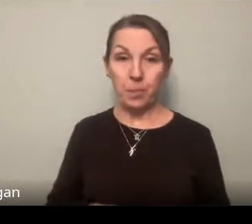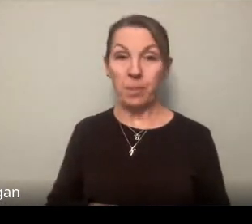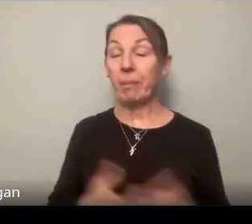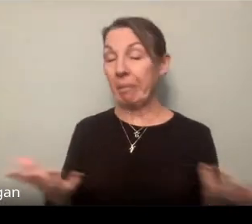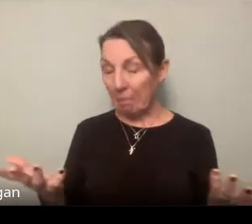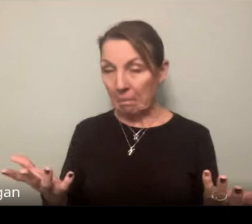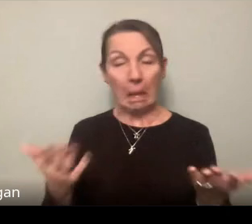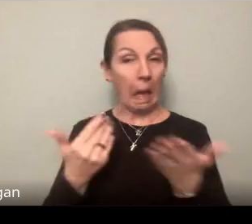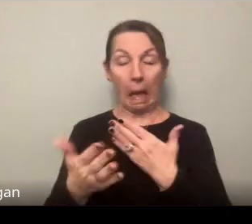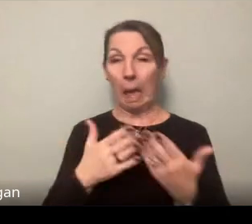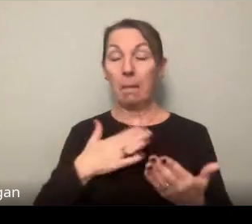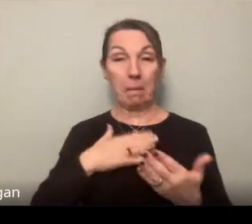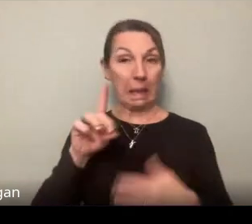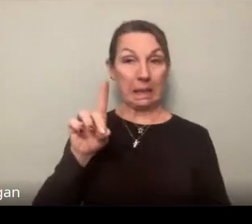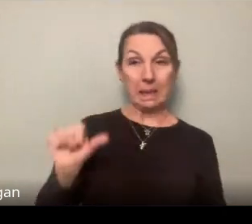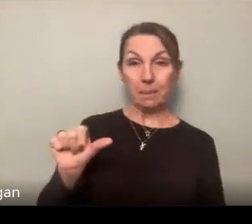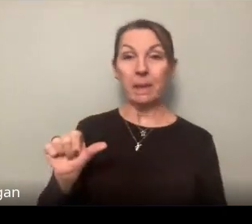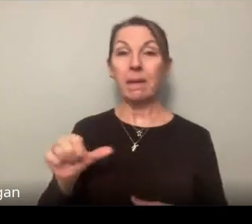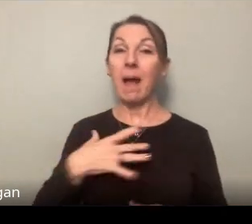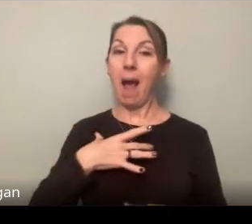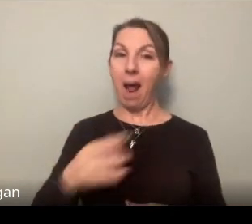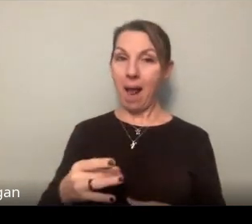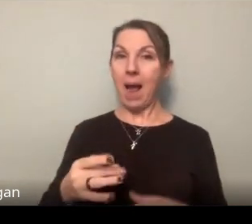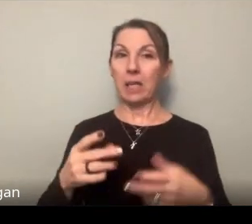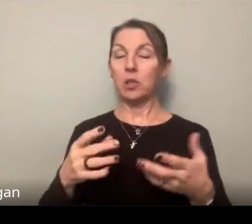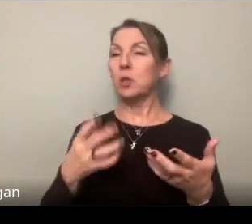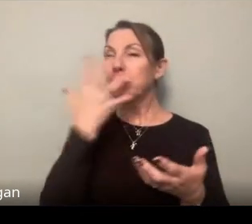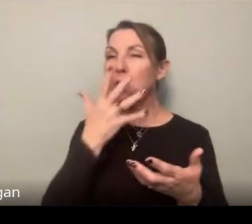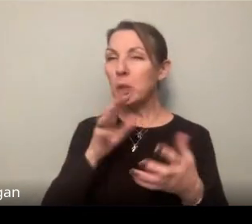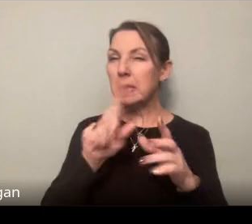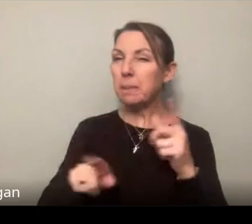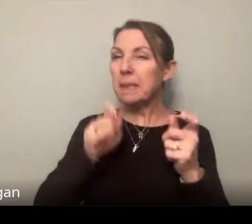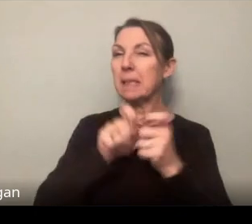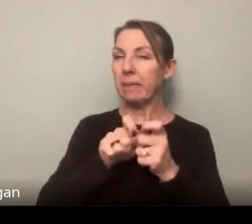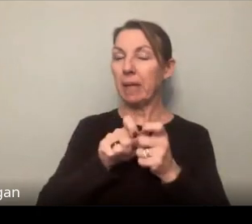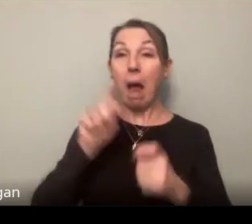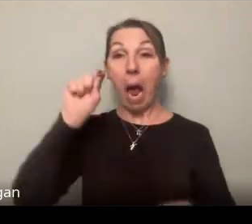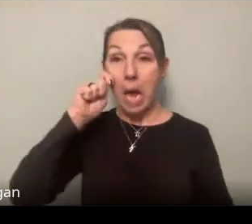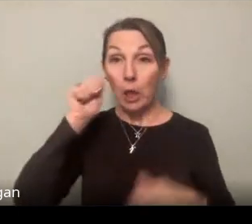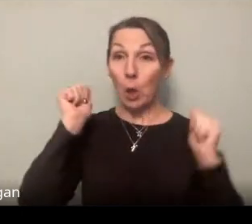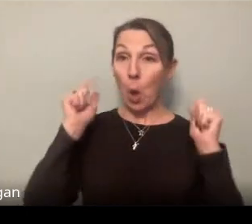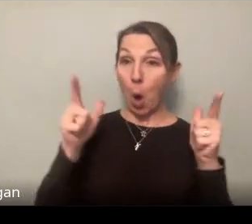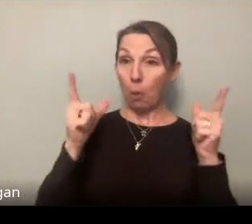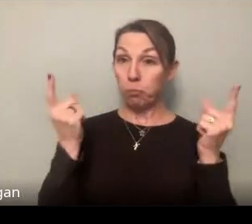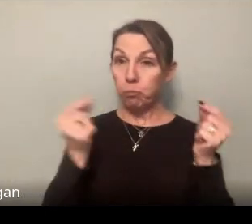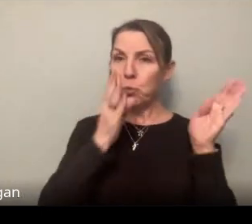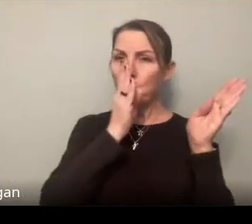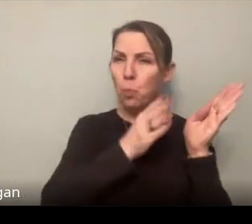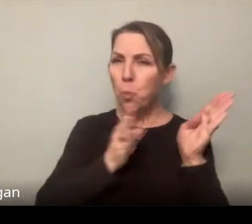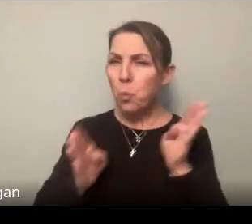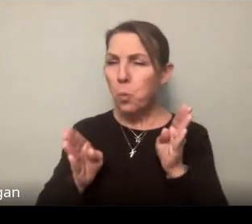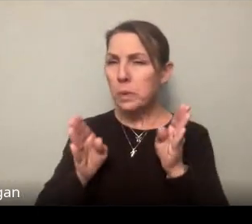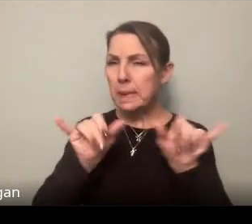despite my disability, like for things to be like look a certain way, you know what I mean? Like I want my onions to all be uniform,